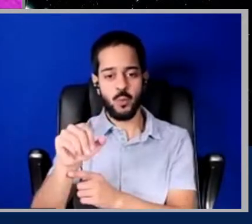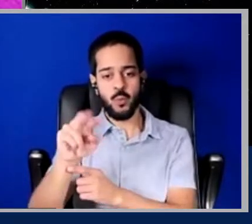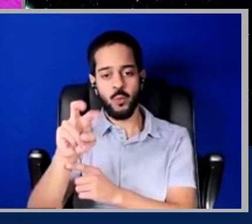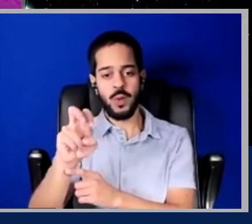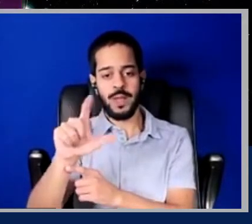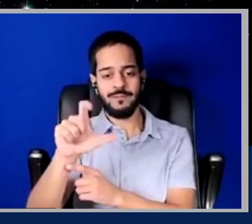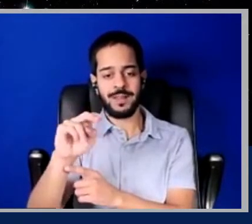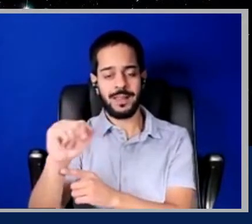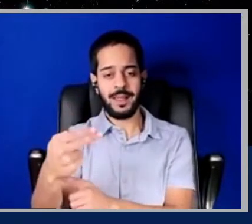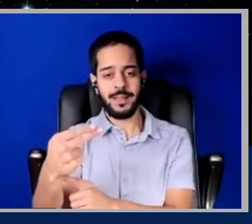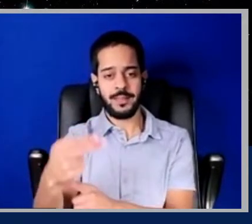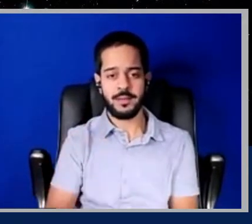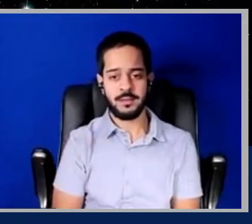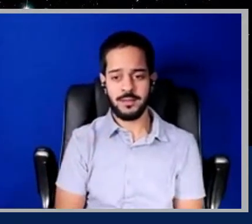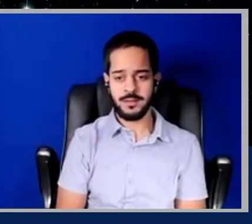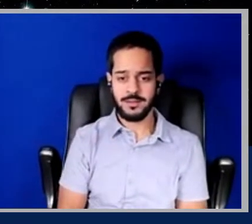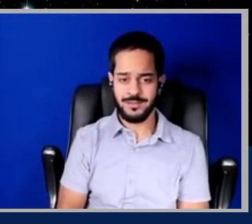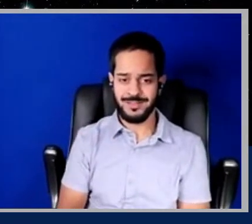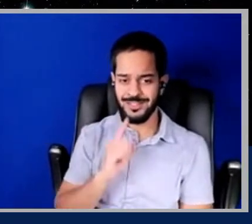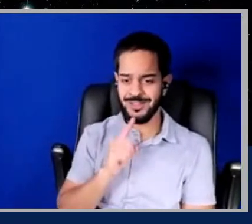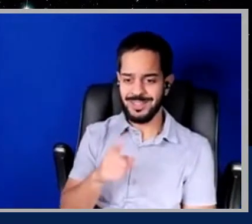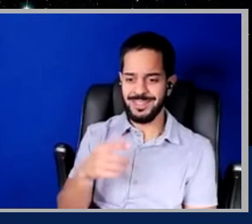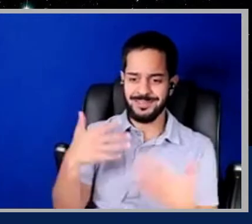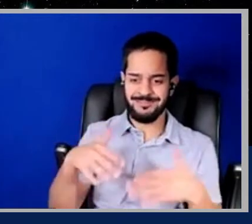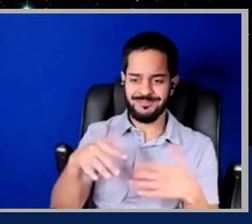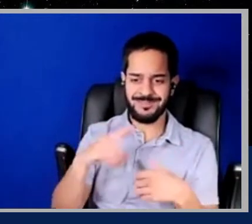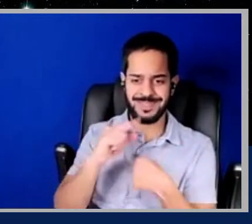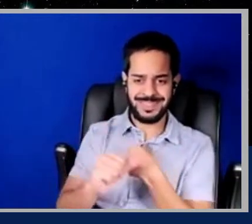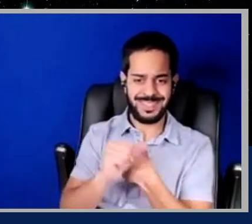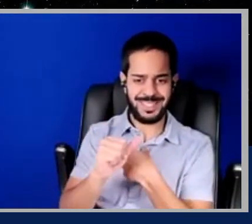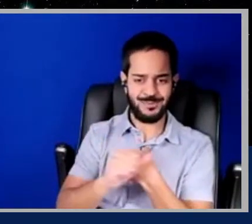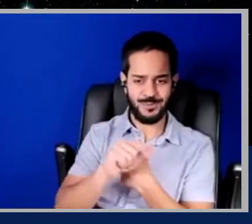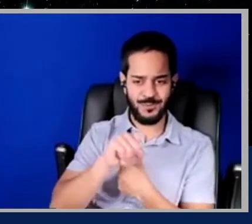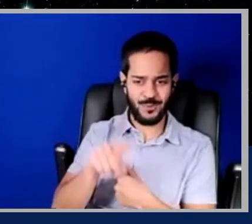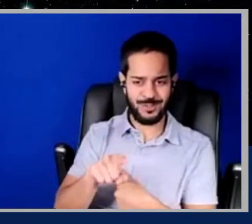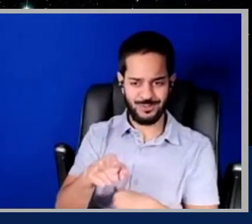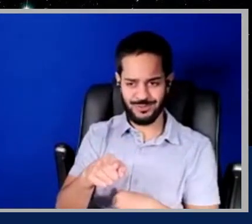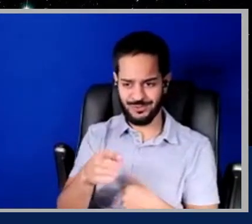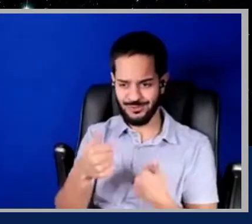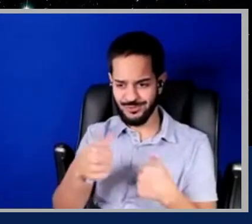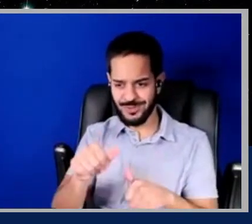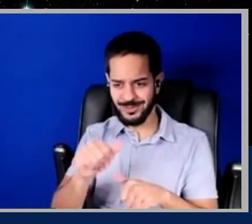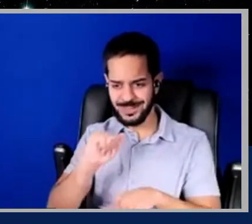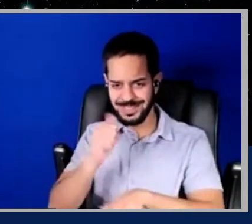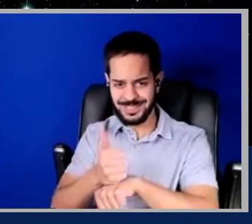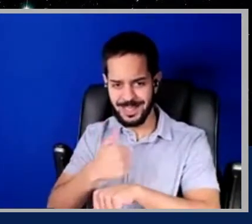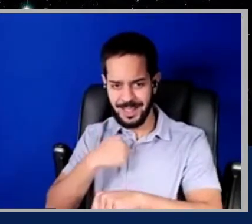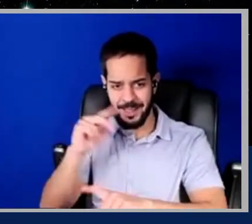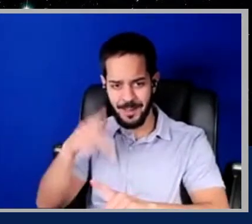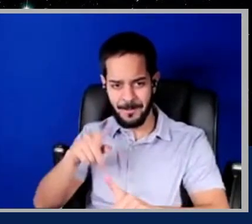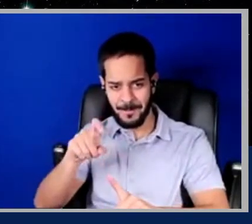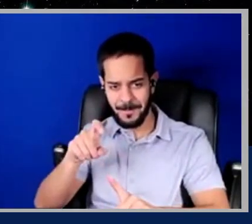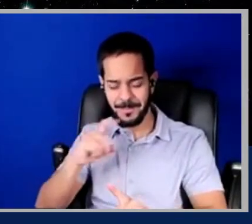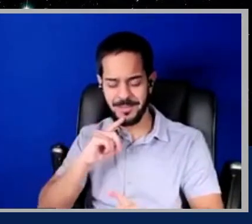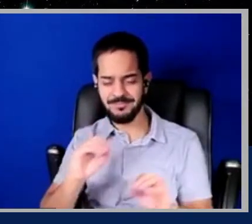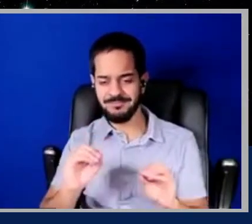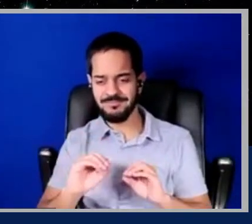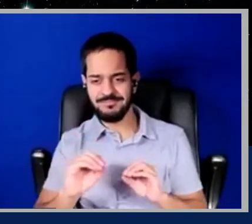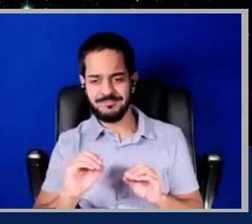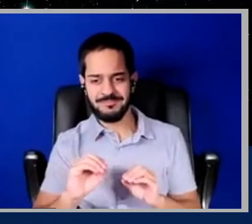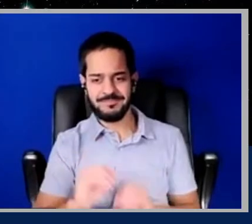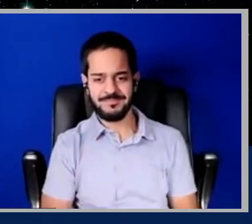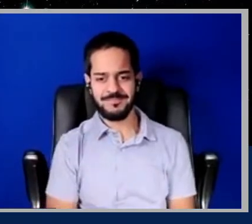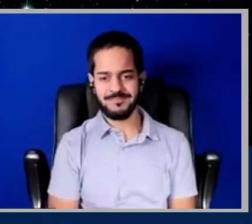Oh man, this is a dangerous question. I feel like you're setting me up. No, not at all. Not at